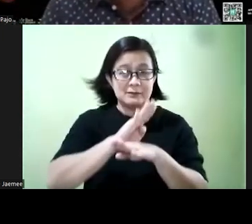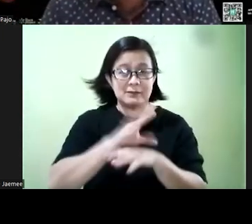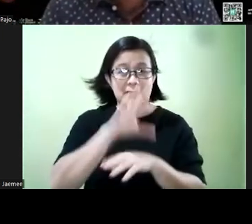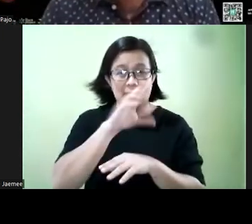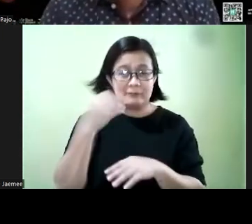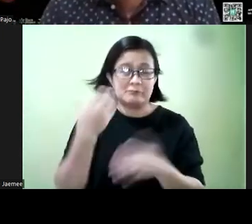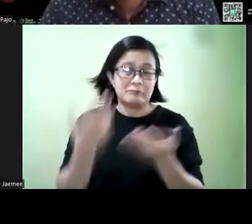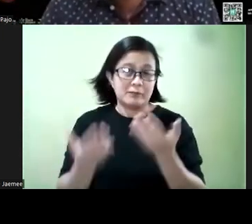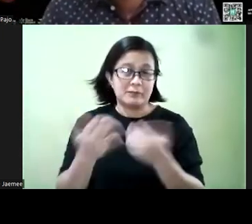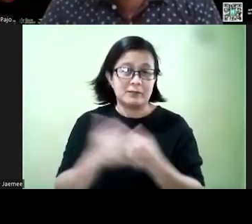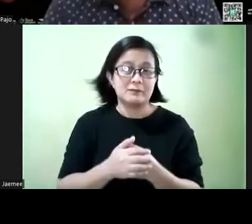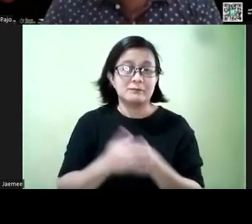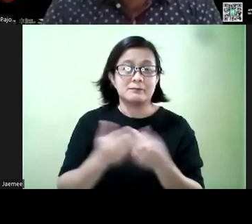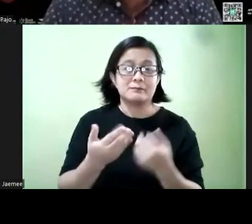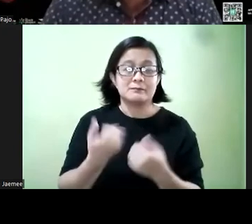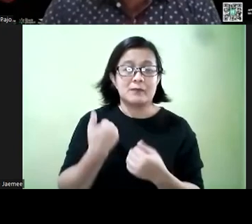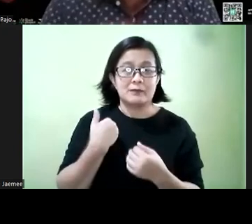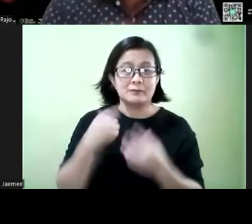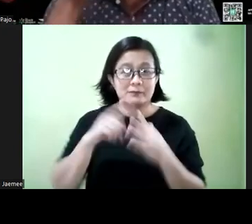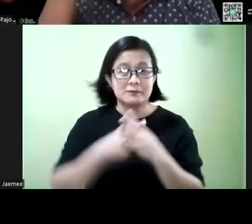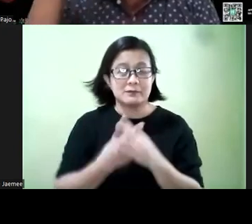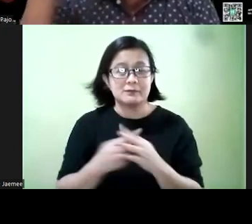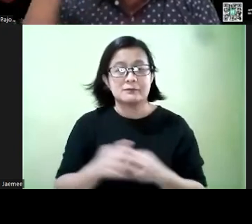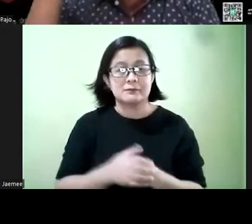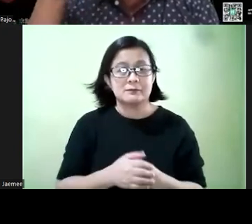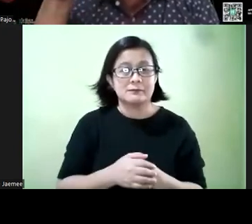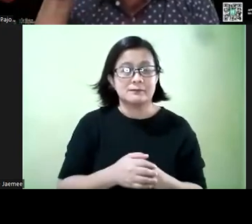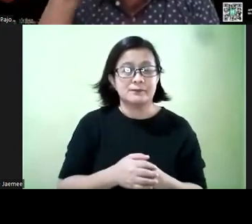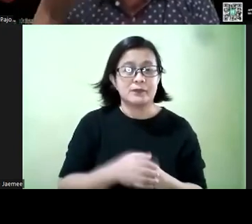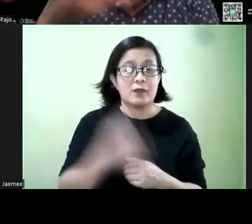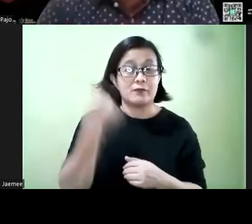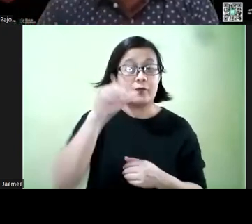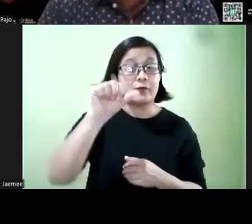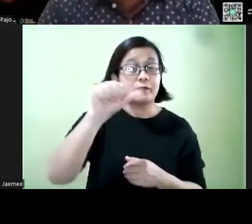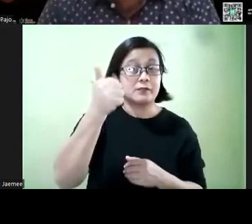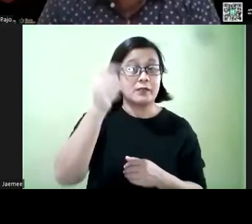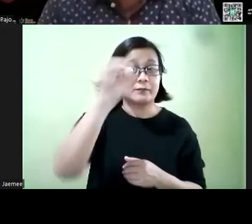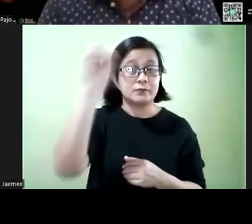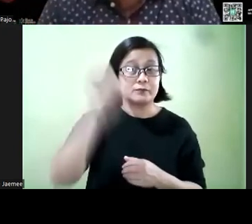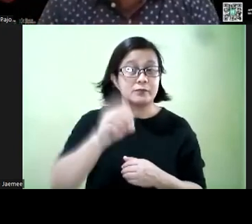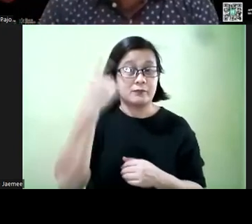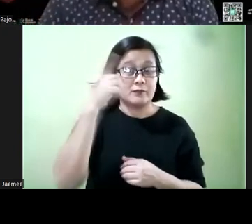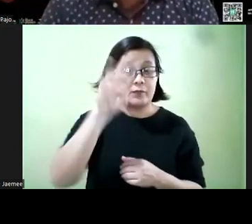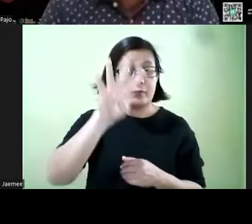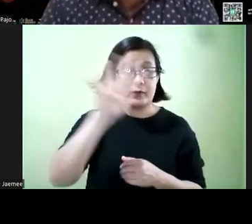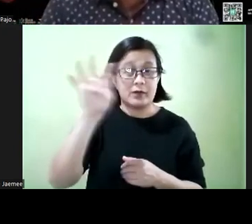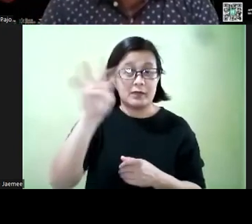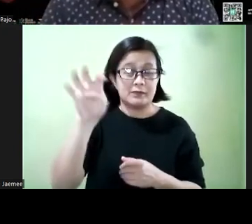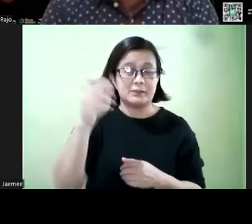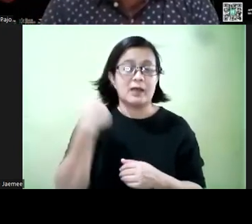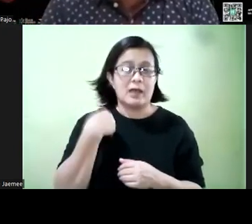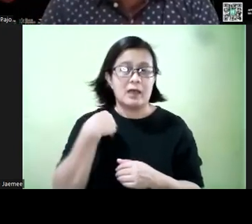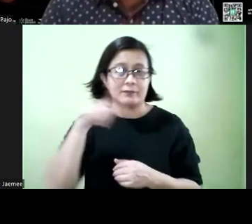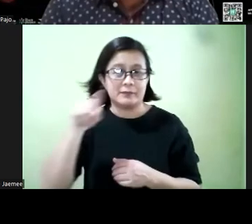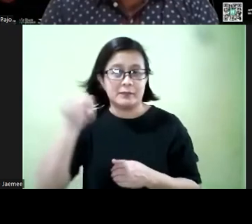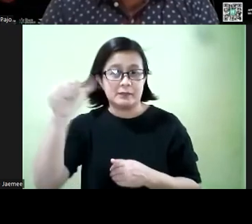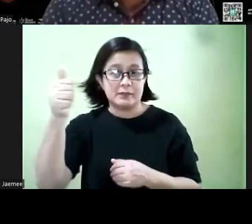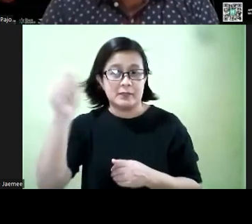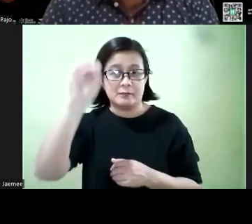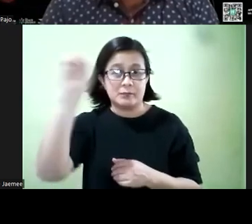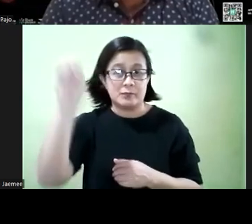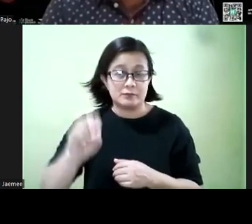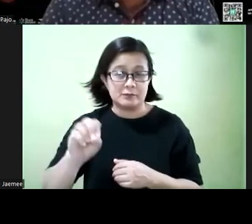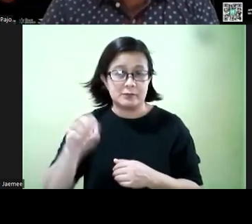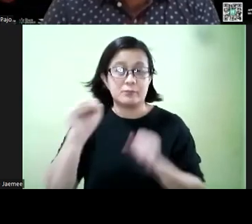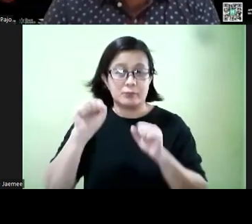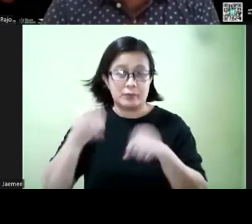parents' business. They have to start something else. Now, out of the 10% of the 400, there's another 10% of that can become a